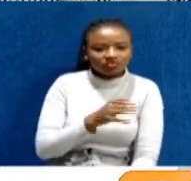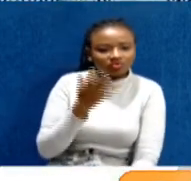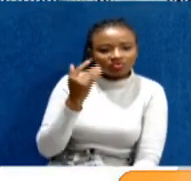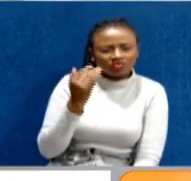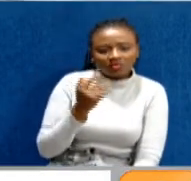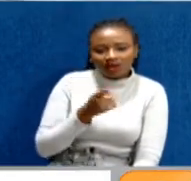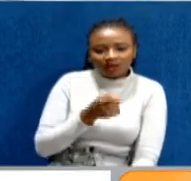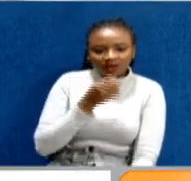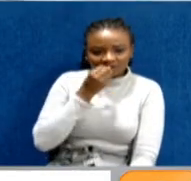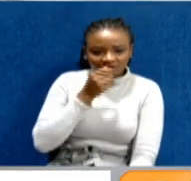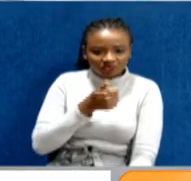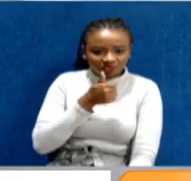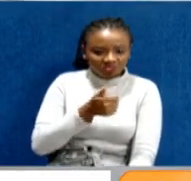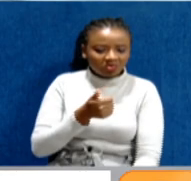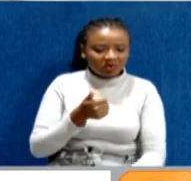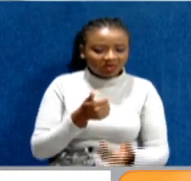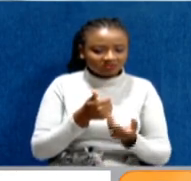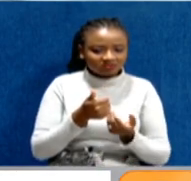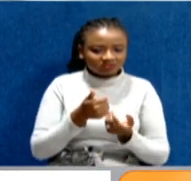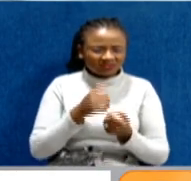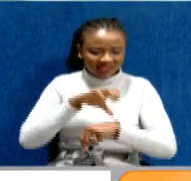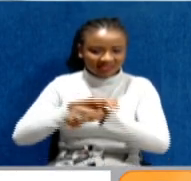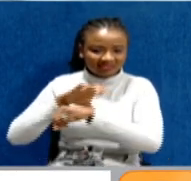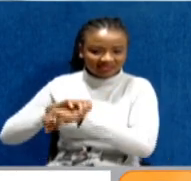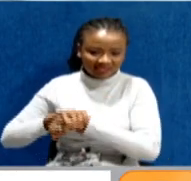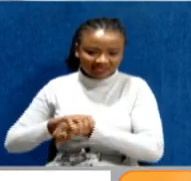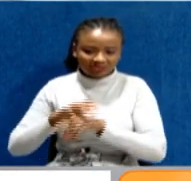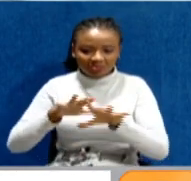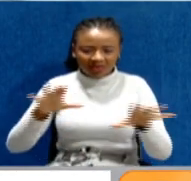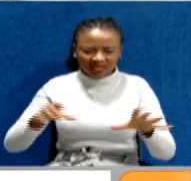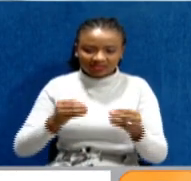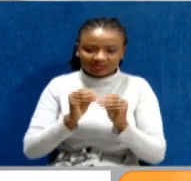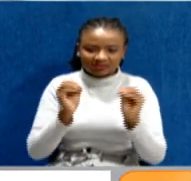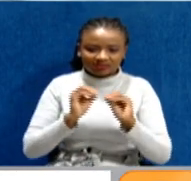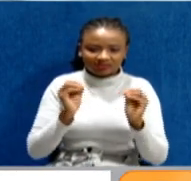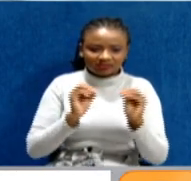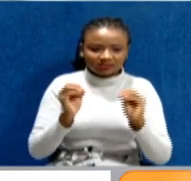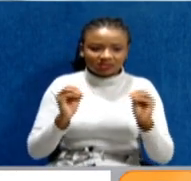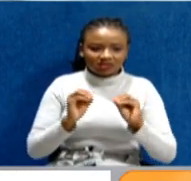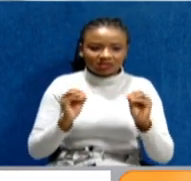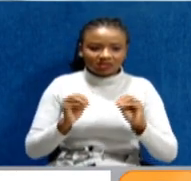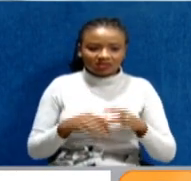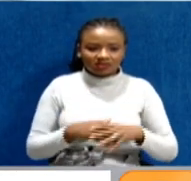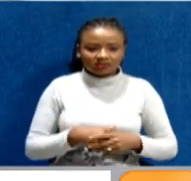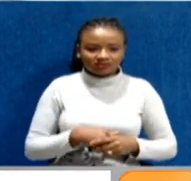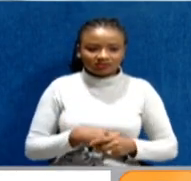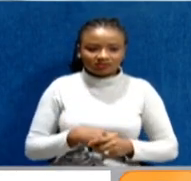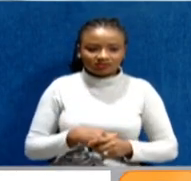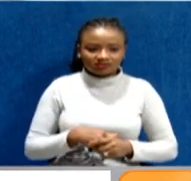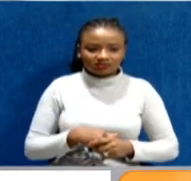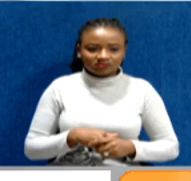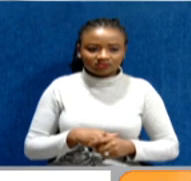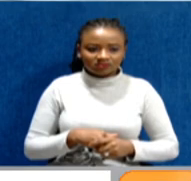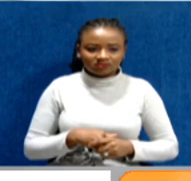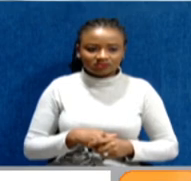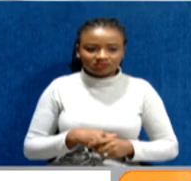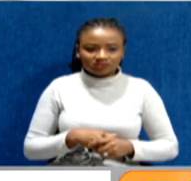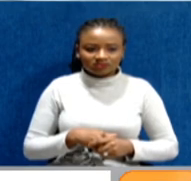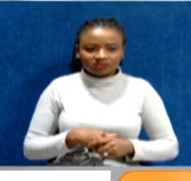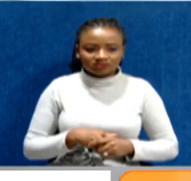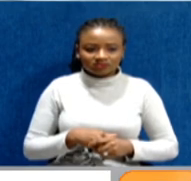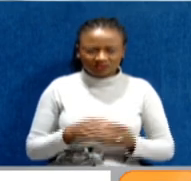promote organic foods? And what we're also saying here is that we are not stopping you from eating the chicken. We're just saying get organic chicken, right? Is that what we're